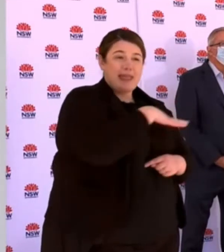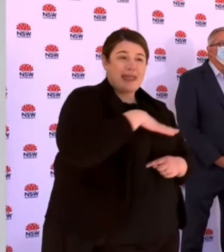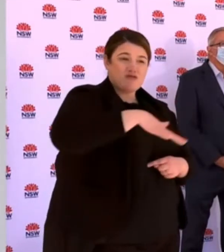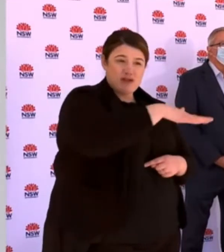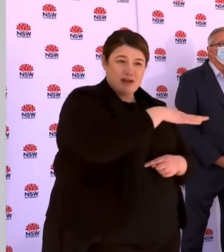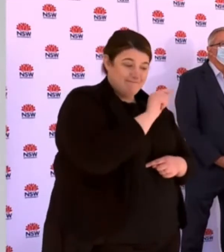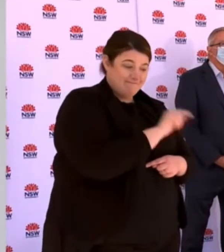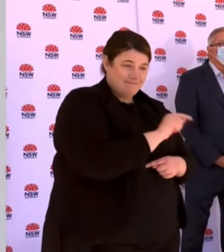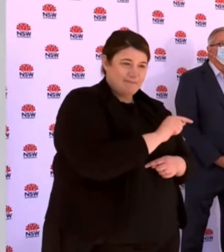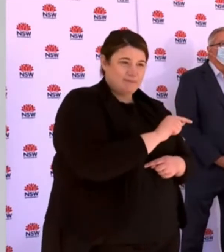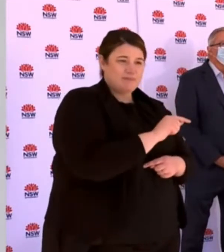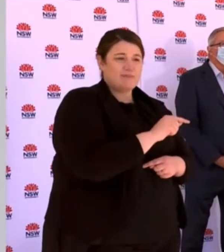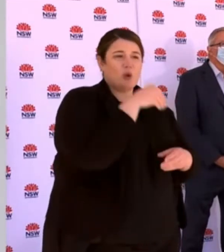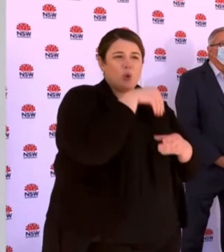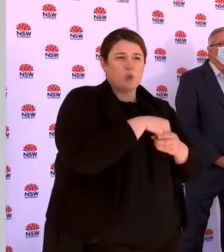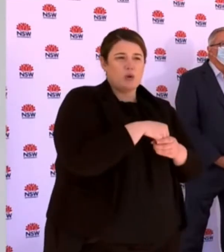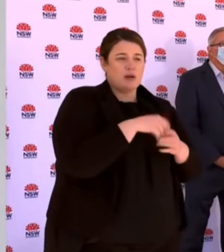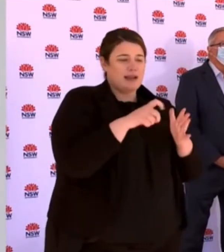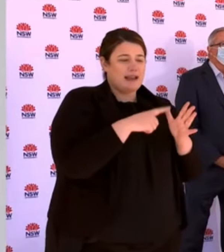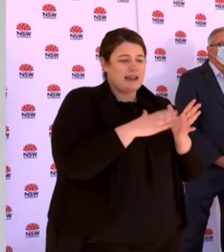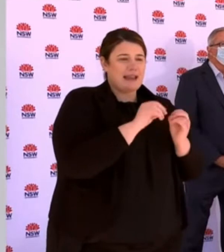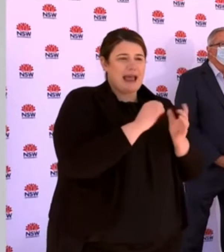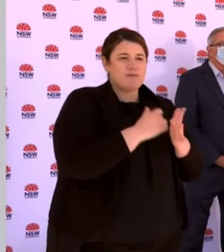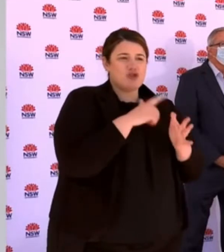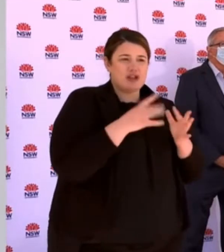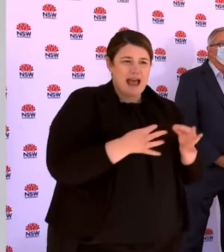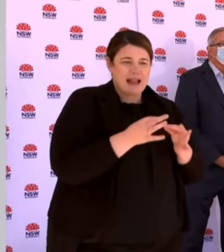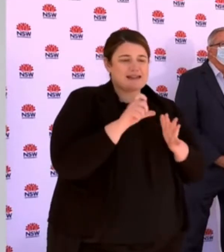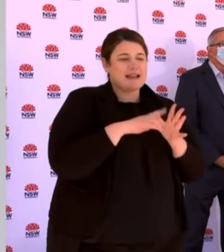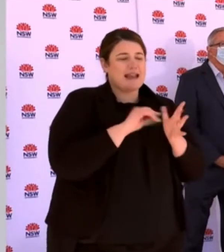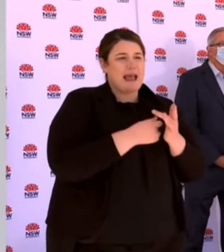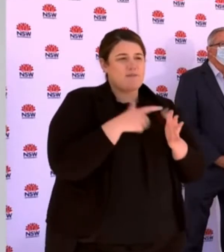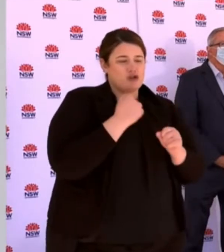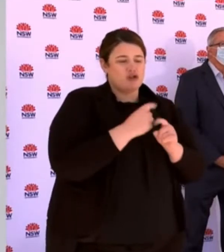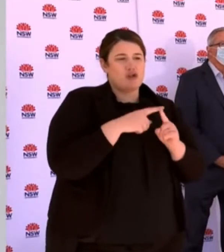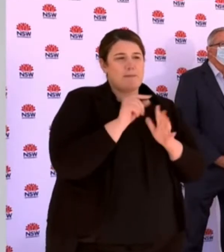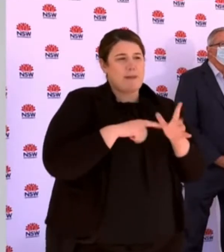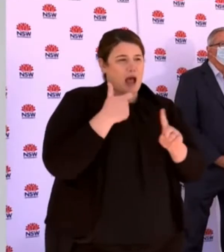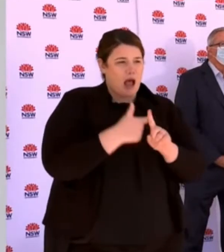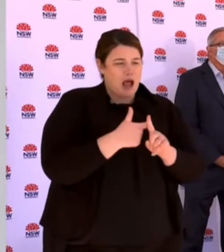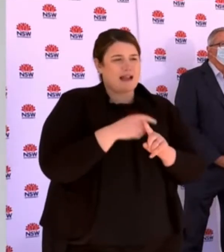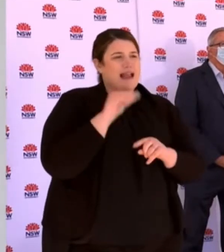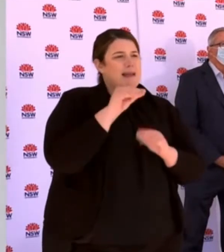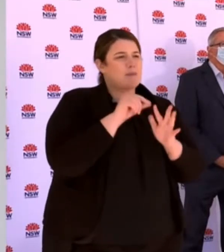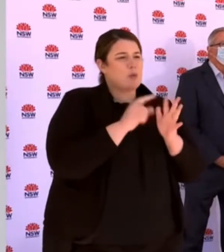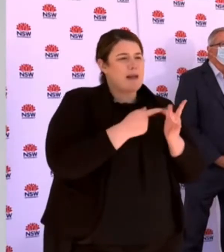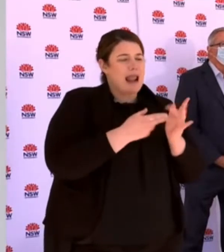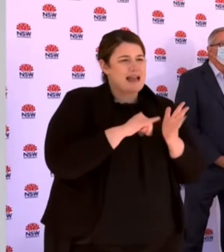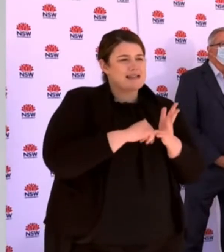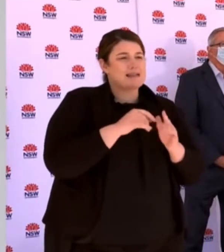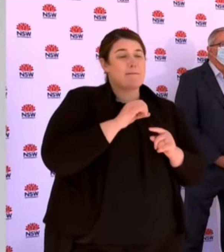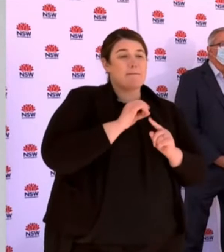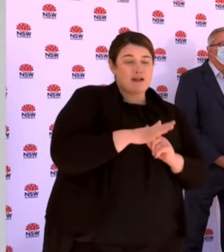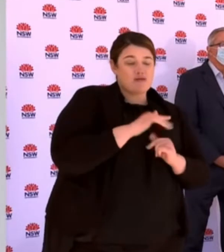sewage treatment plant area. So that's Cambridge Gardens, Cambridge Park, Leonay, Emu Plains,